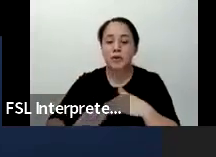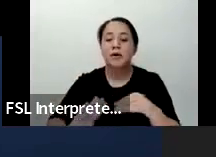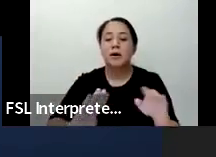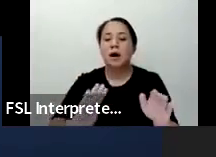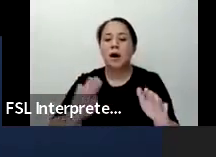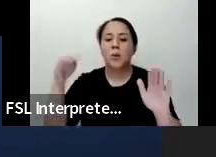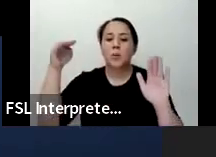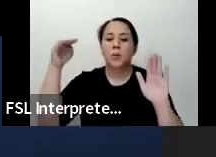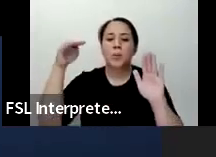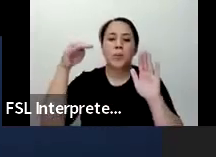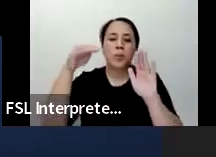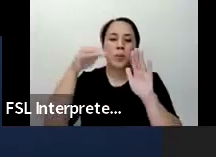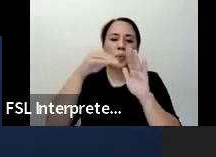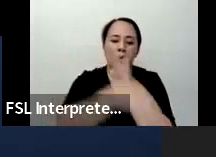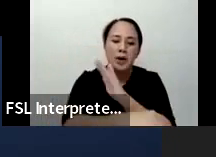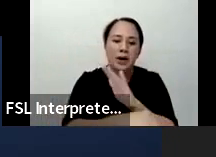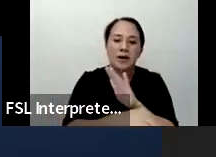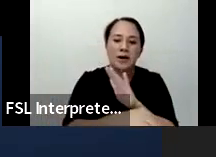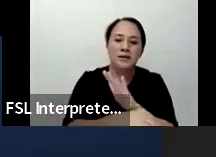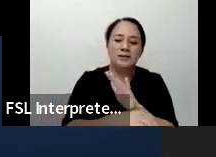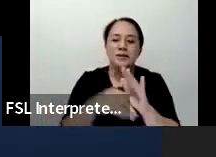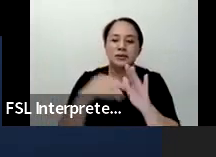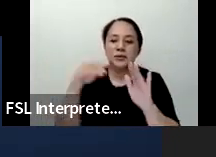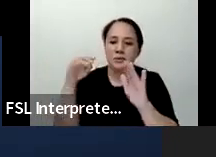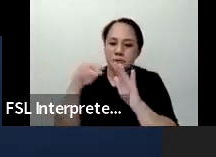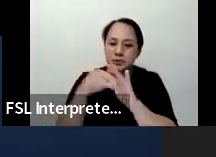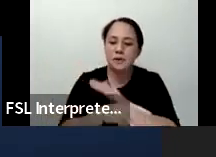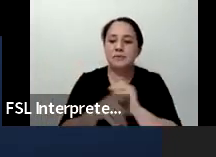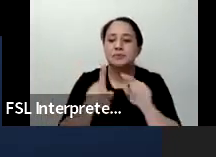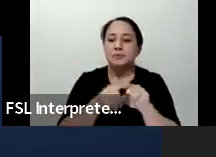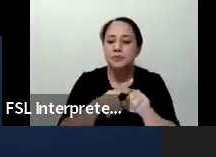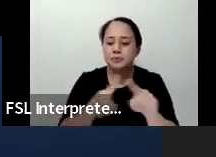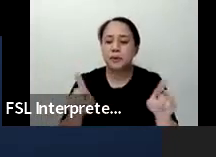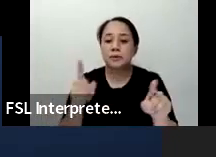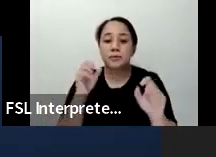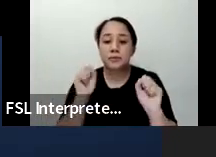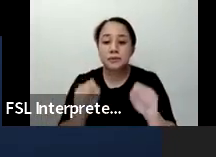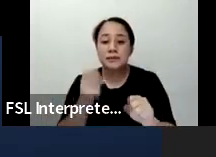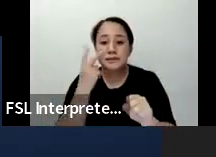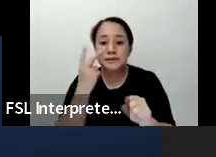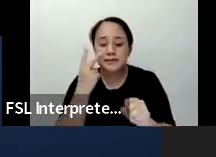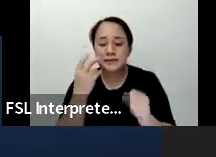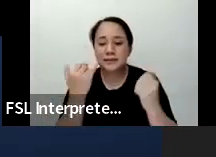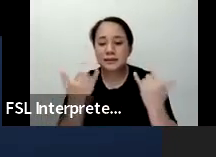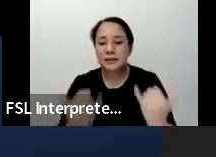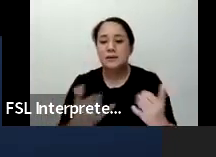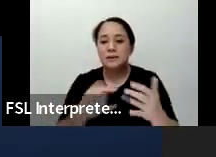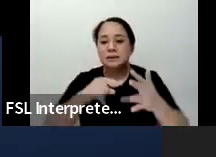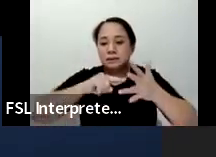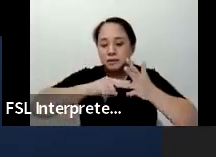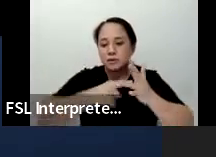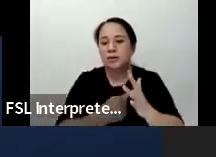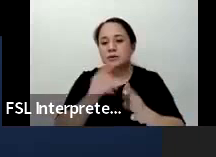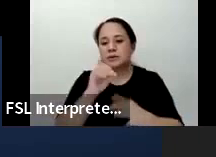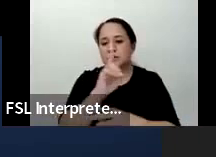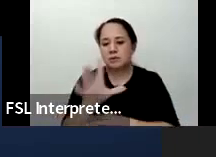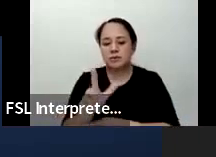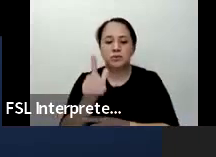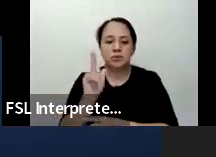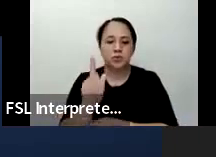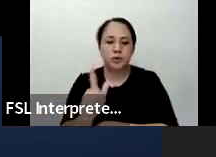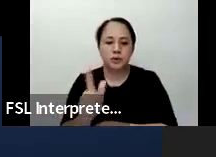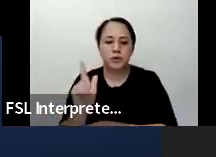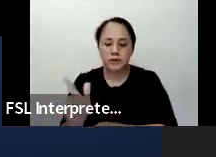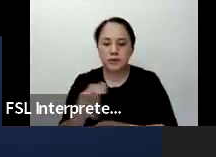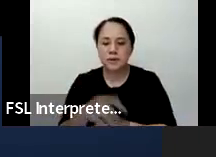declining. Okay, our fertility rate are slowly declining. But what we can see here, for example, starting from December of